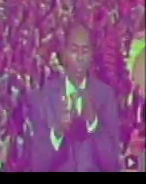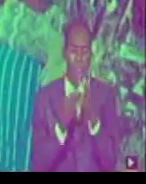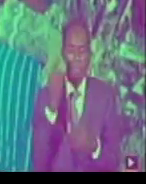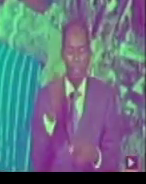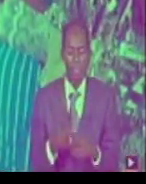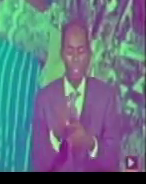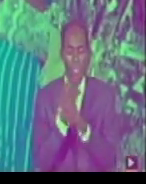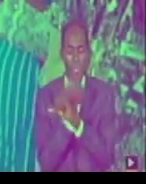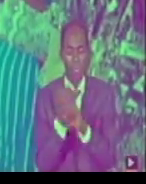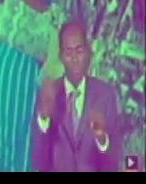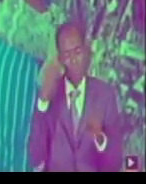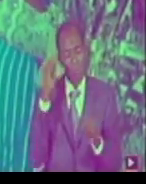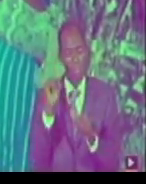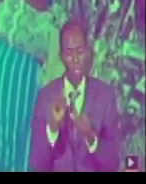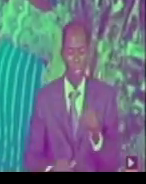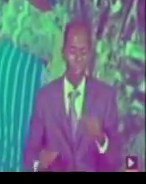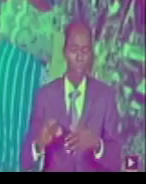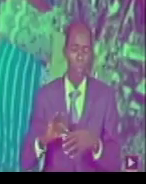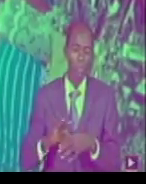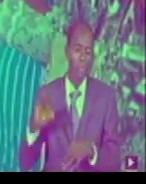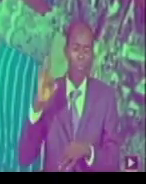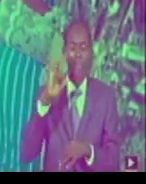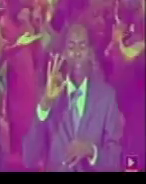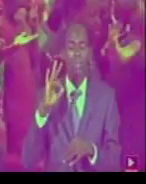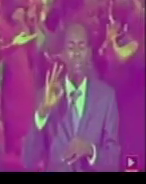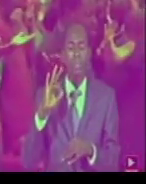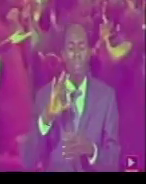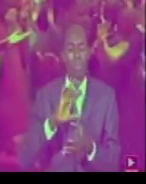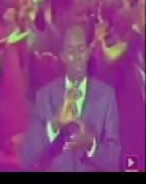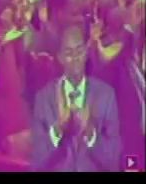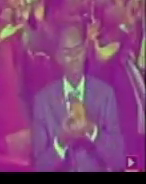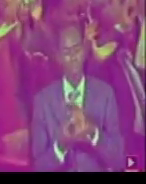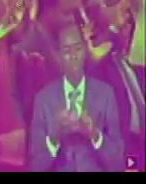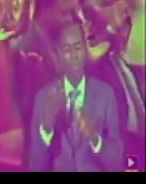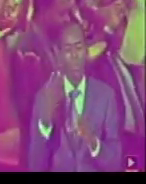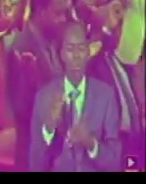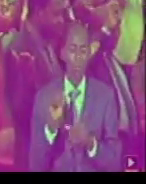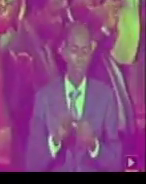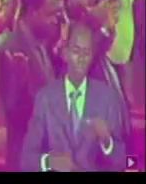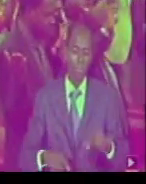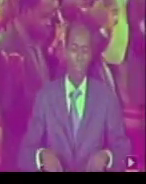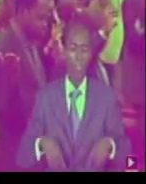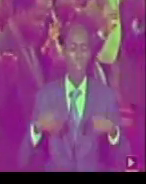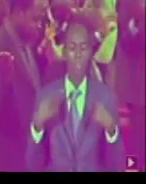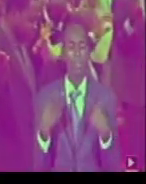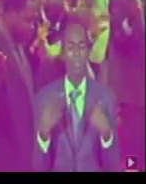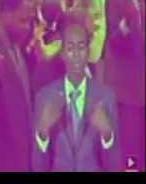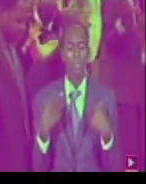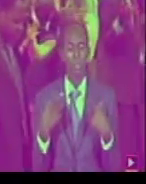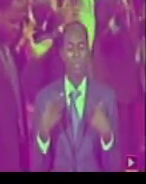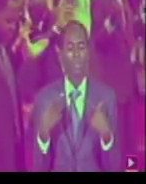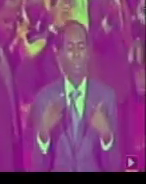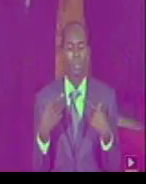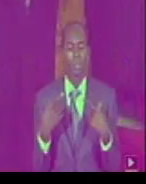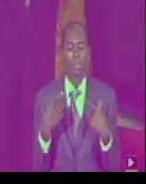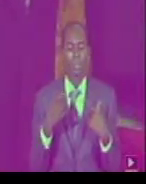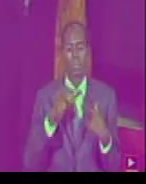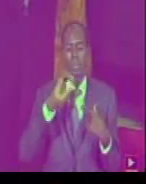Salvation for every soul. Conversion of every life. Grace for